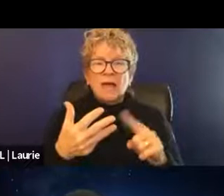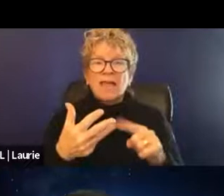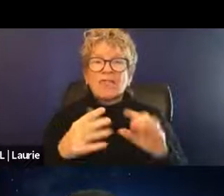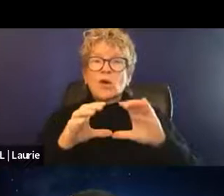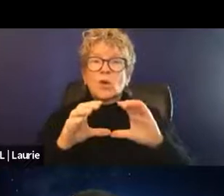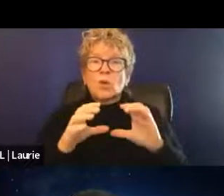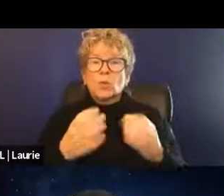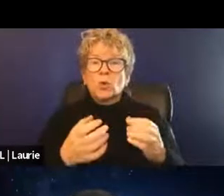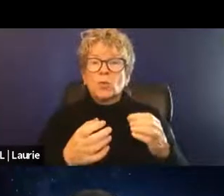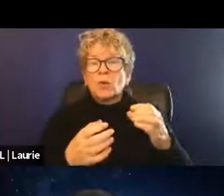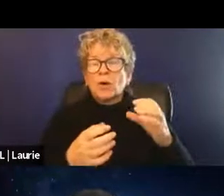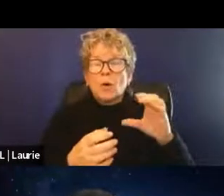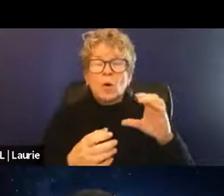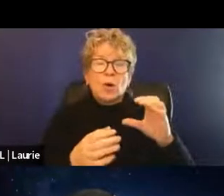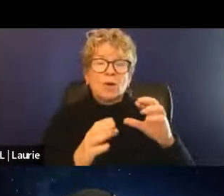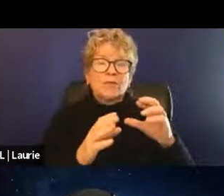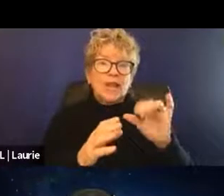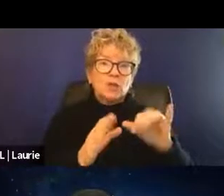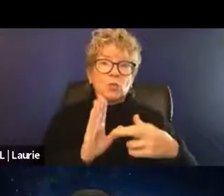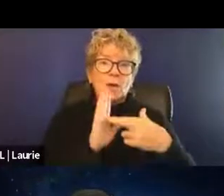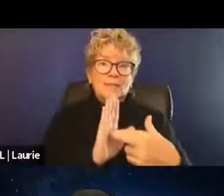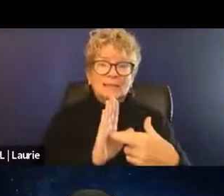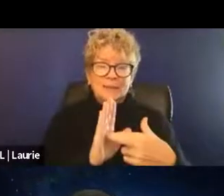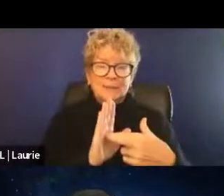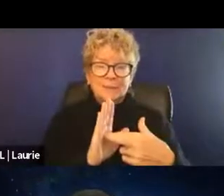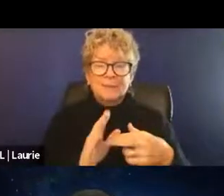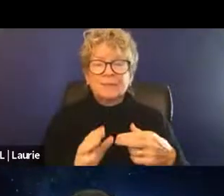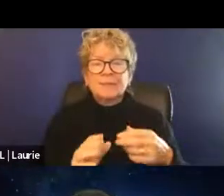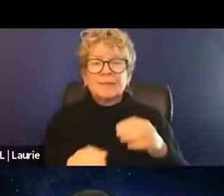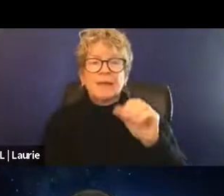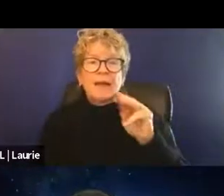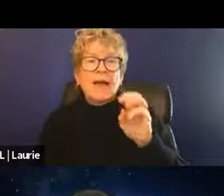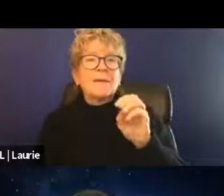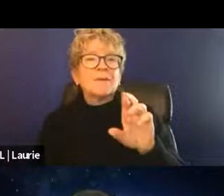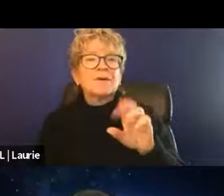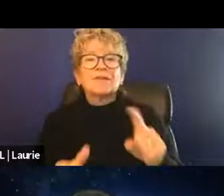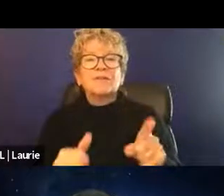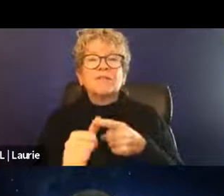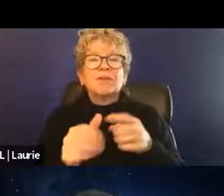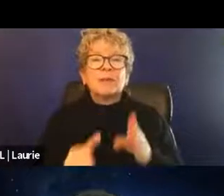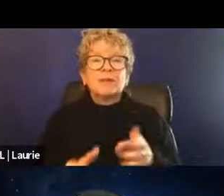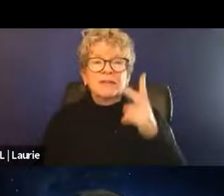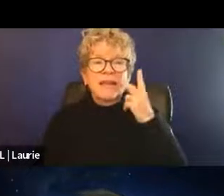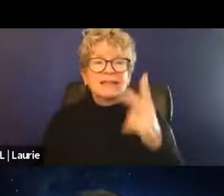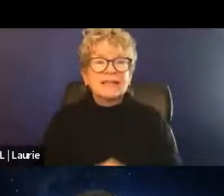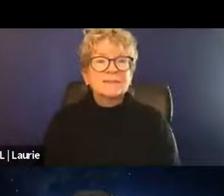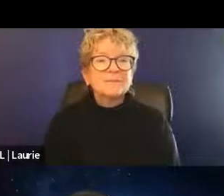you're representing on this CRIS committee. And I'll start with Amber, who's the first person I see on my screen.